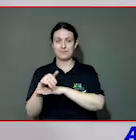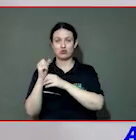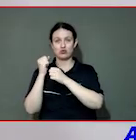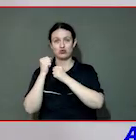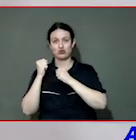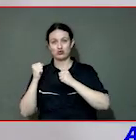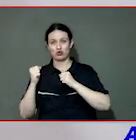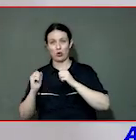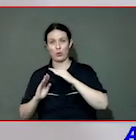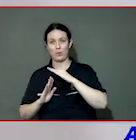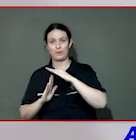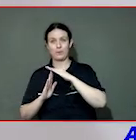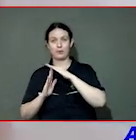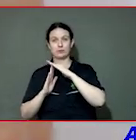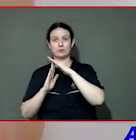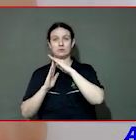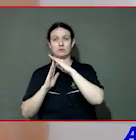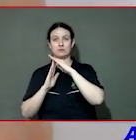strongest